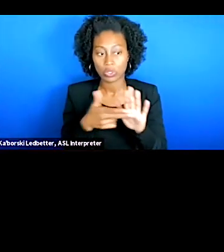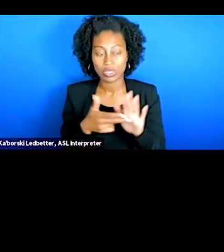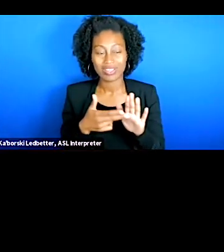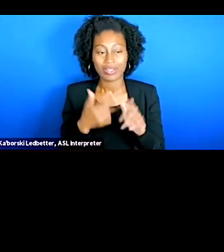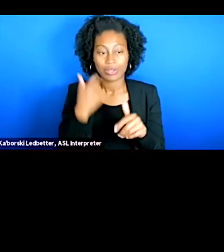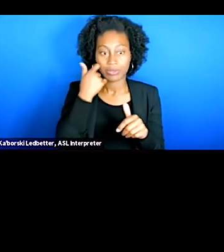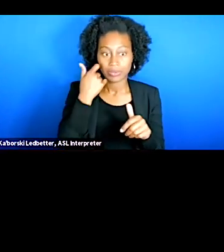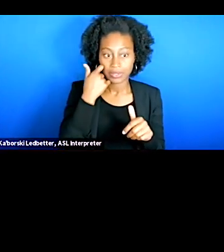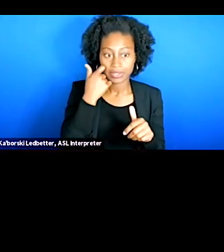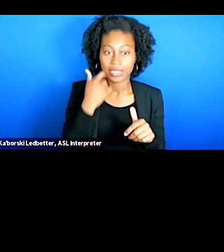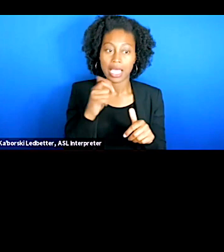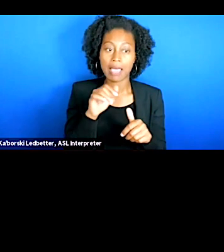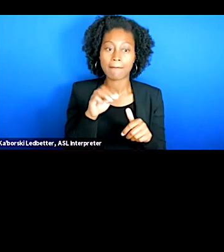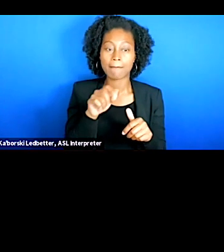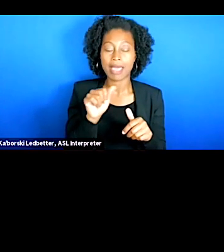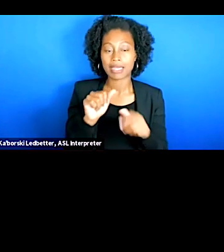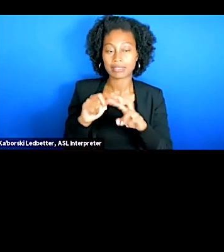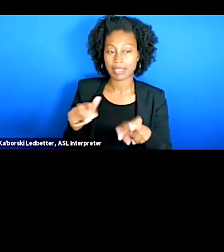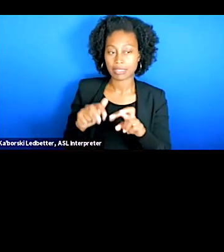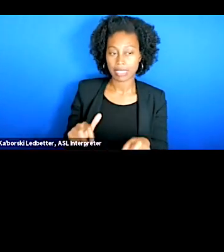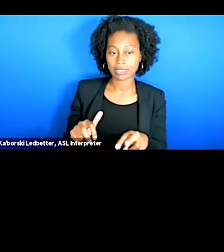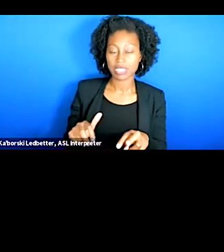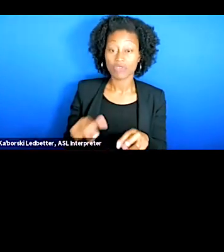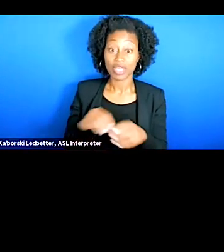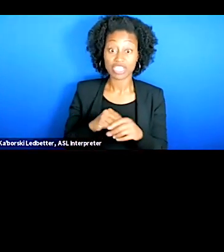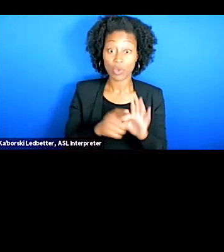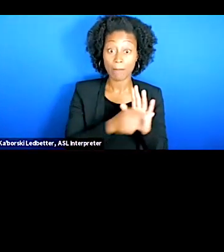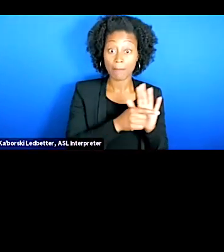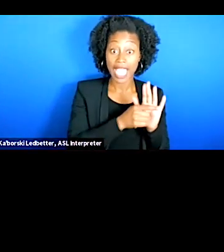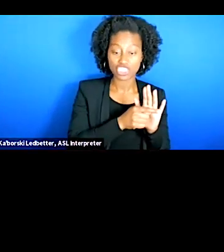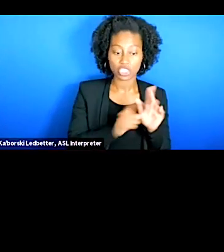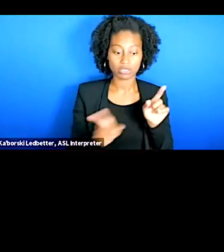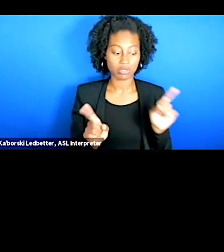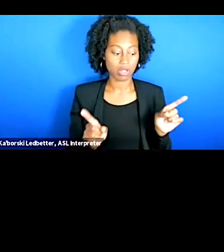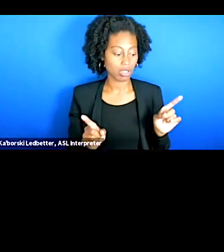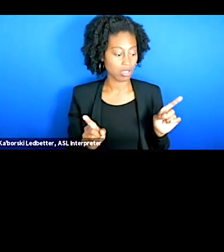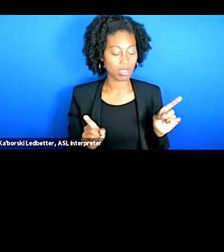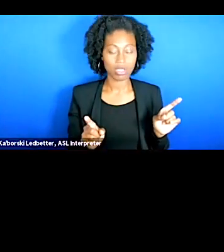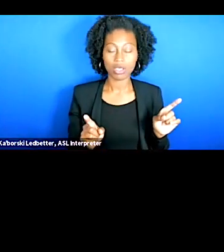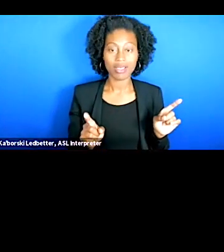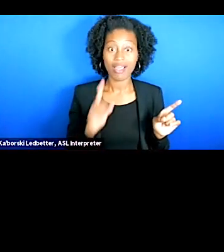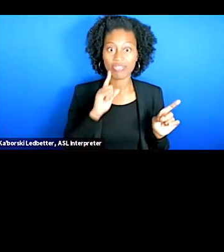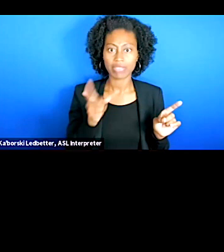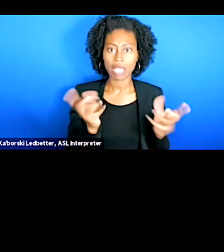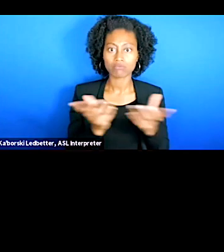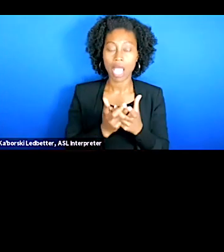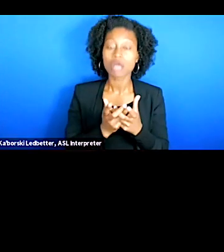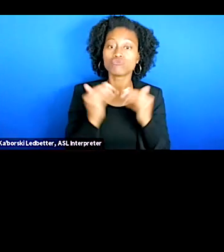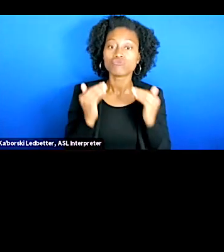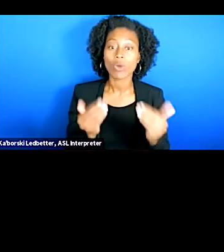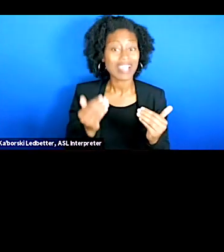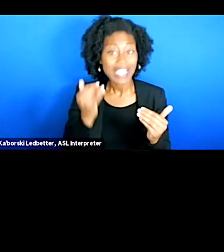is just our example. Your themes may be different from ours, and that is perfectly fine, as long as your themes address the synthesis